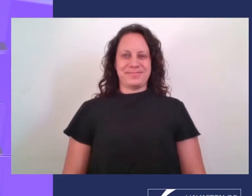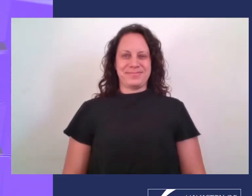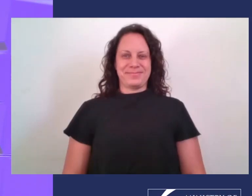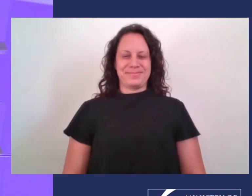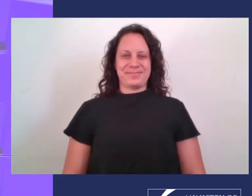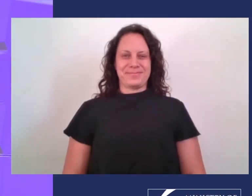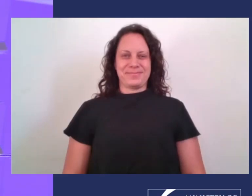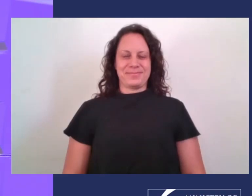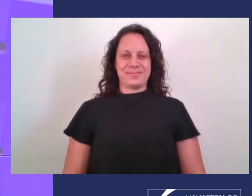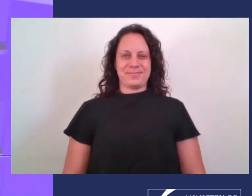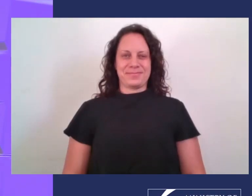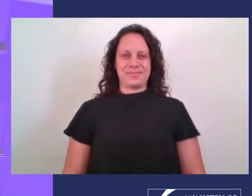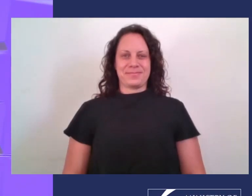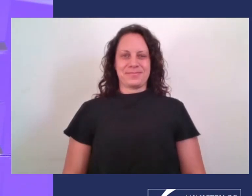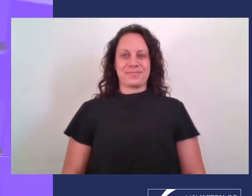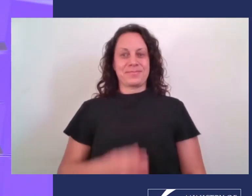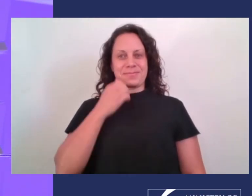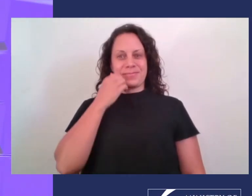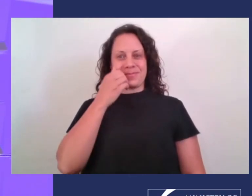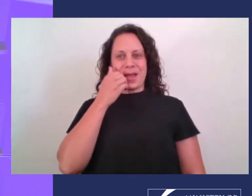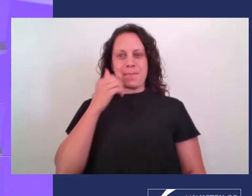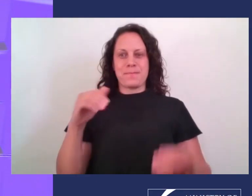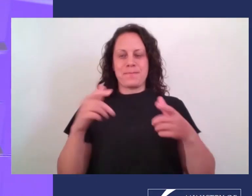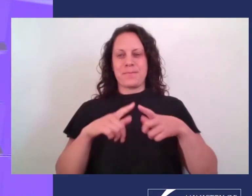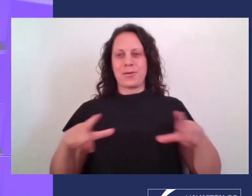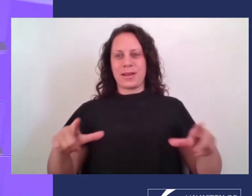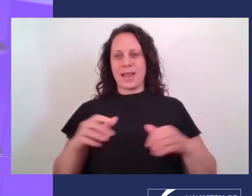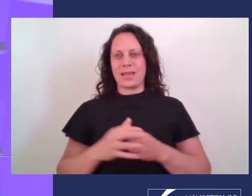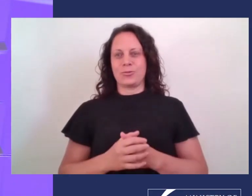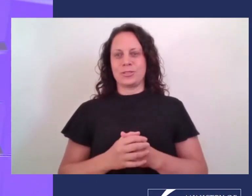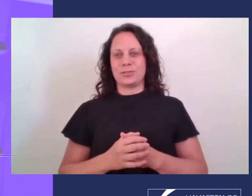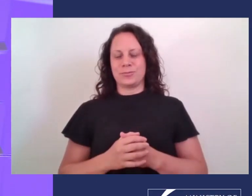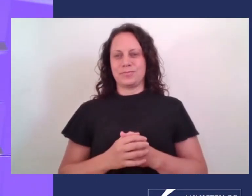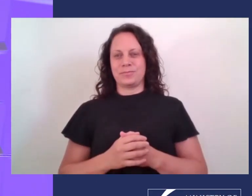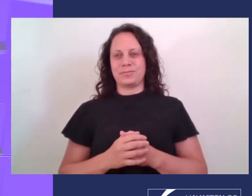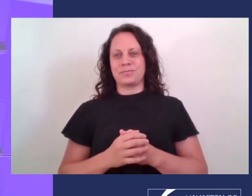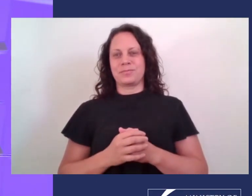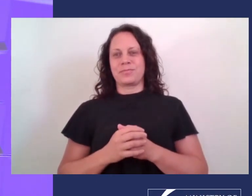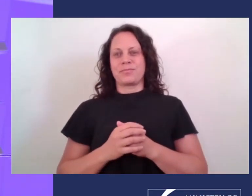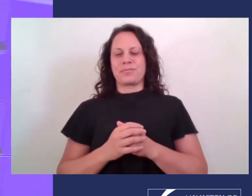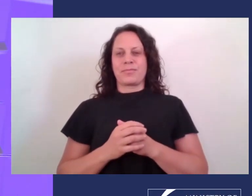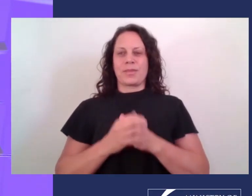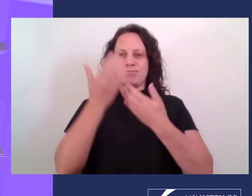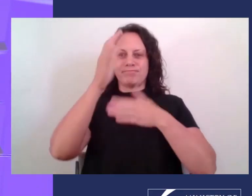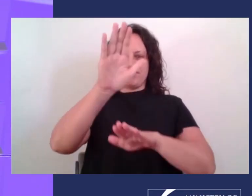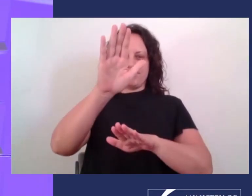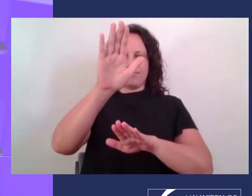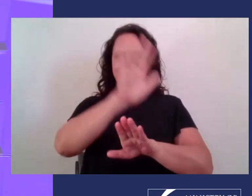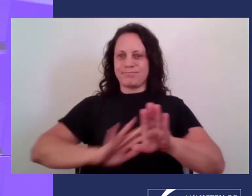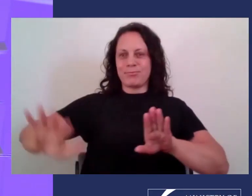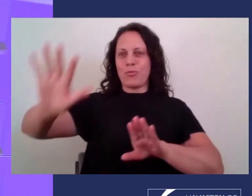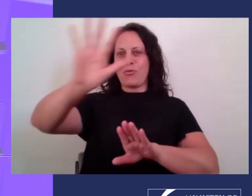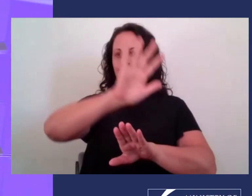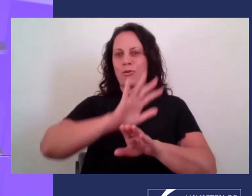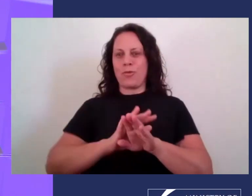Ka makaia taku kōtaha ki te raki, ki te tonga, ki te uru, ki te rāwhiti, ka tau, ka titia I konei ki te pai